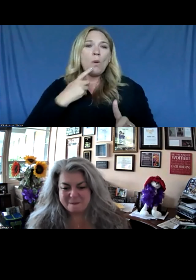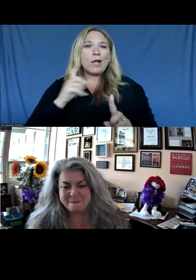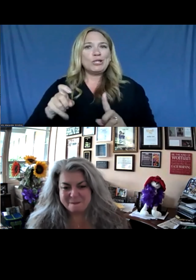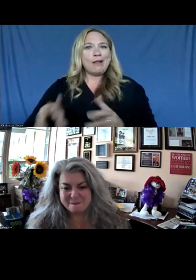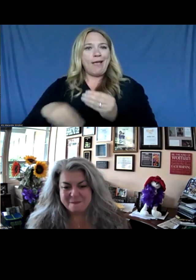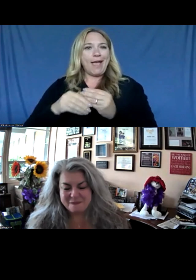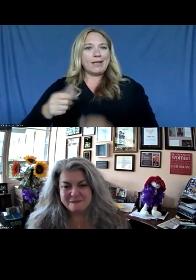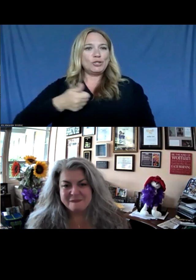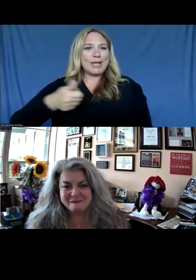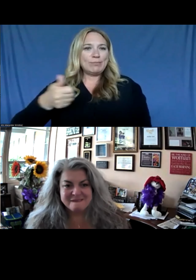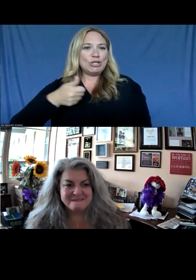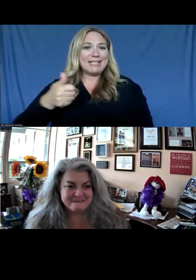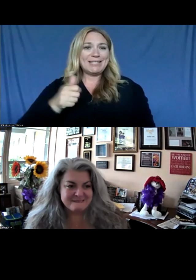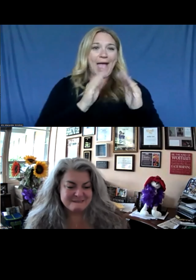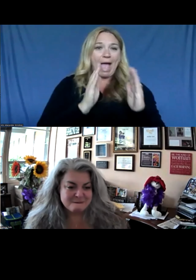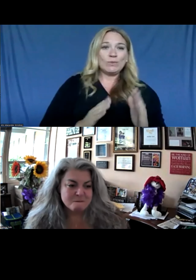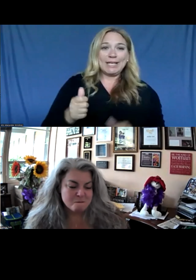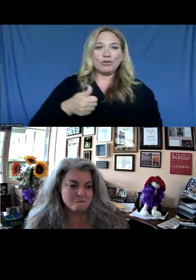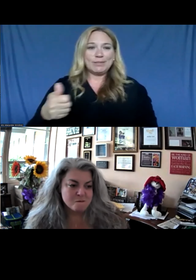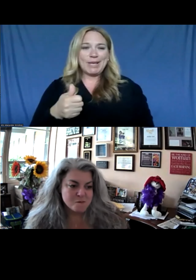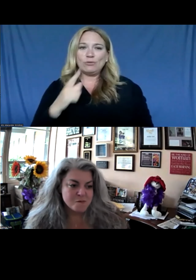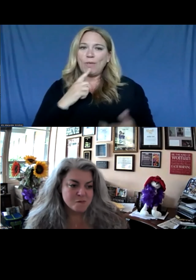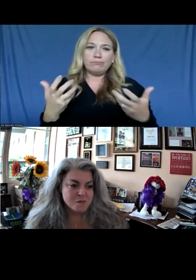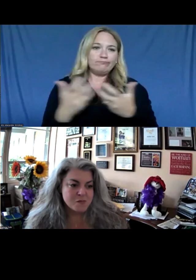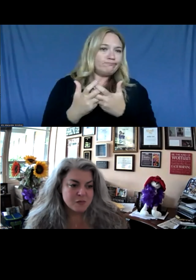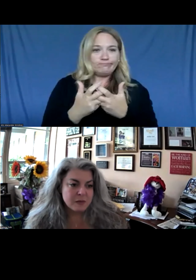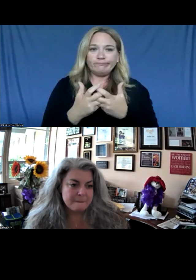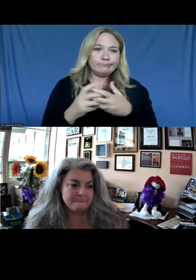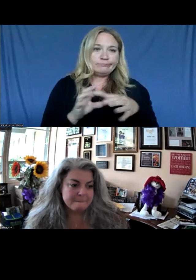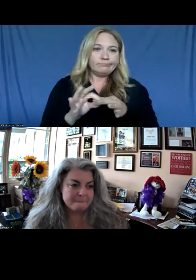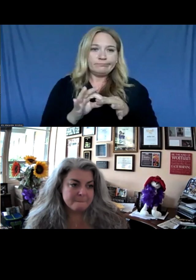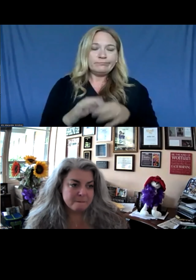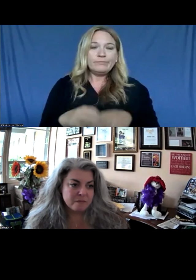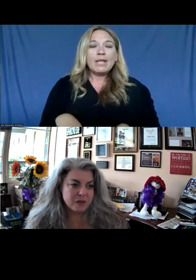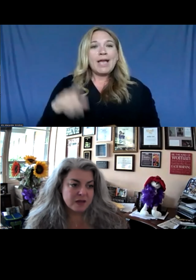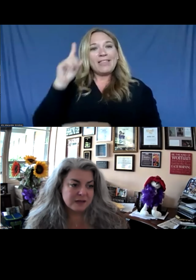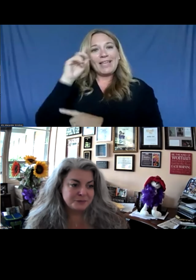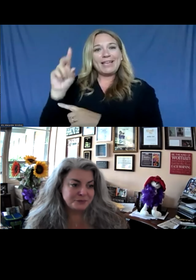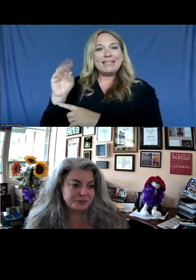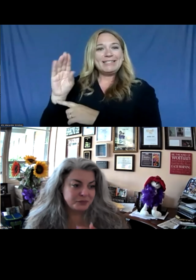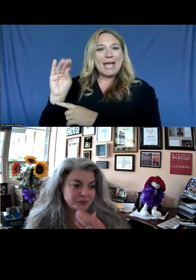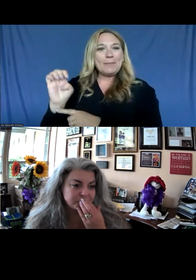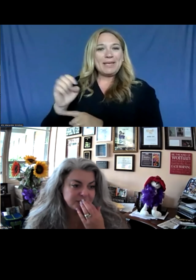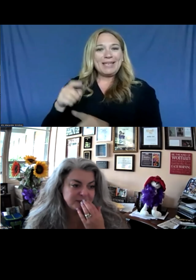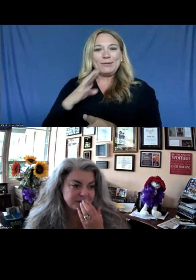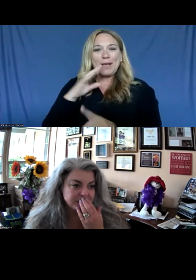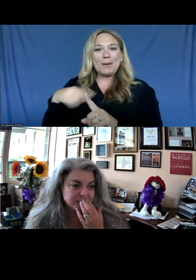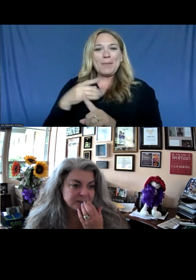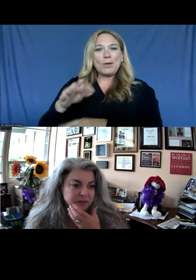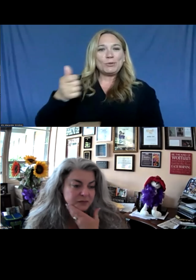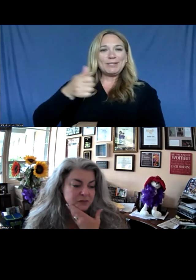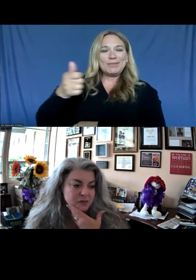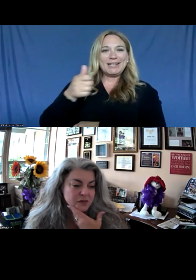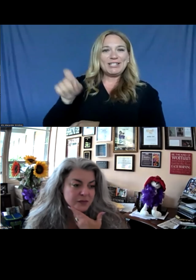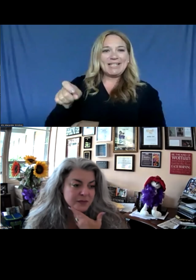it's like housing and transportation go hand in hand. And I think Debbie, when I think of you, I think fondly about those transportation needs across